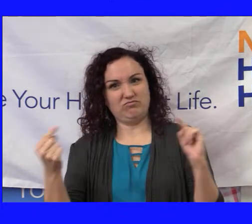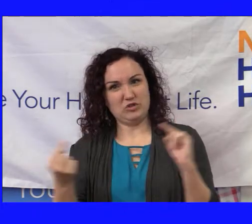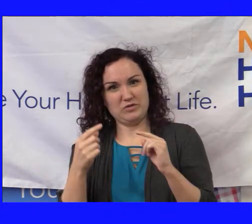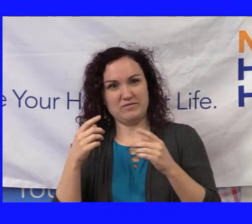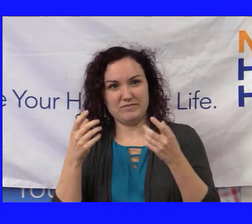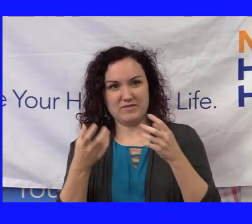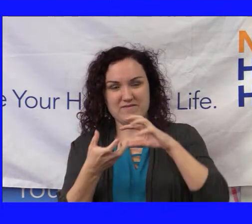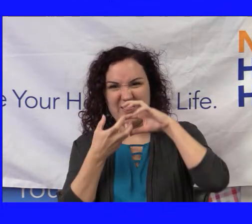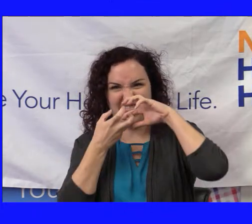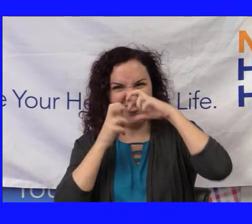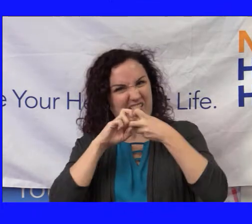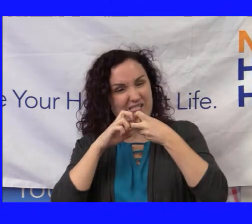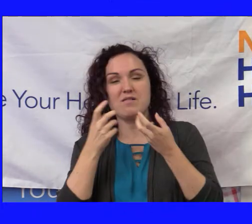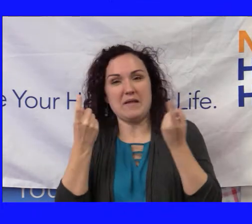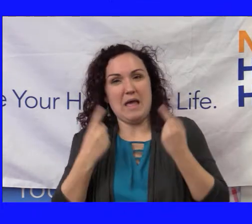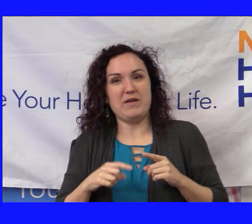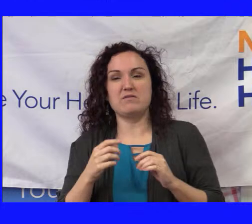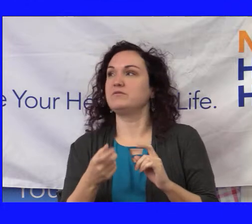please.